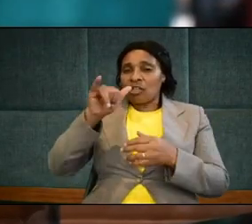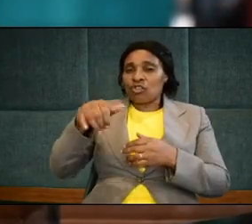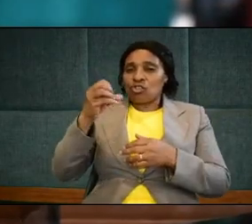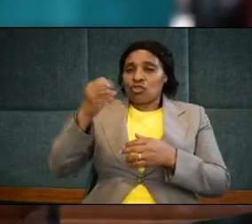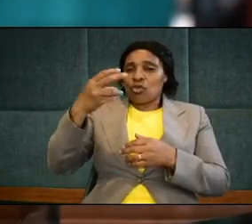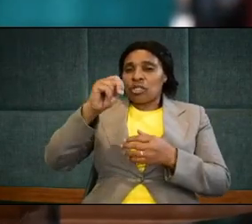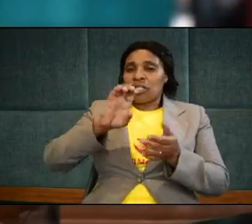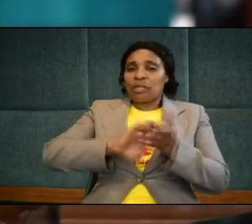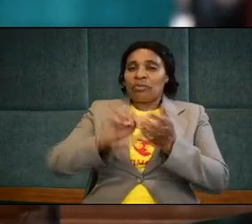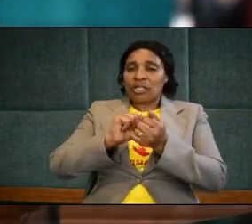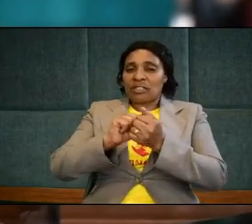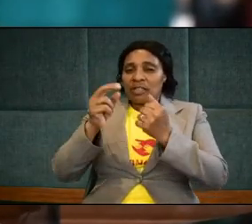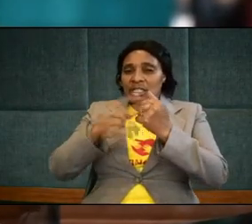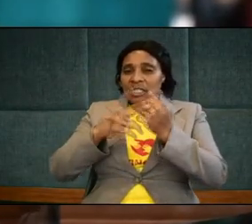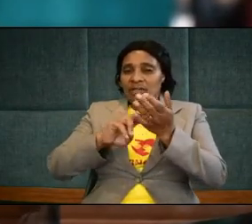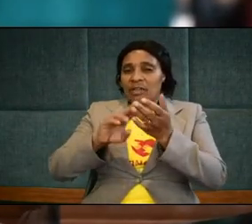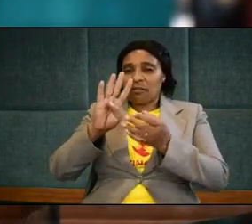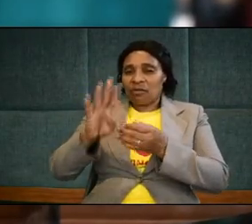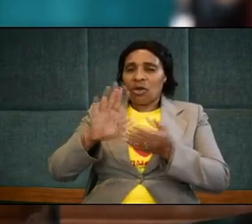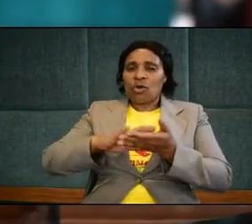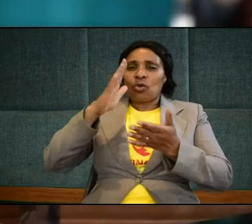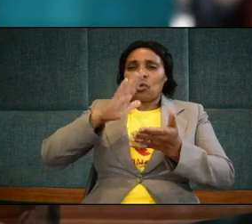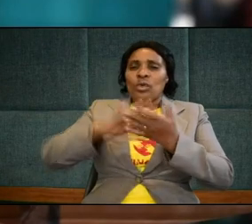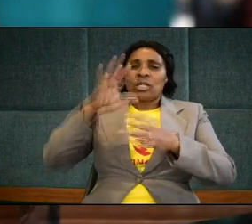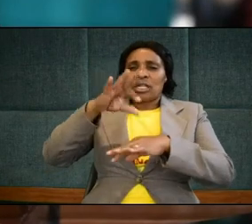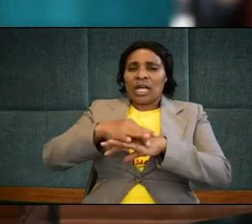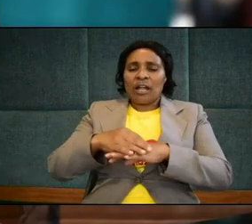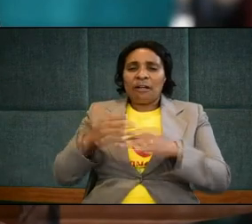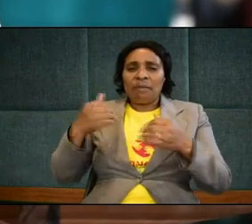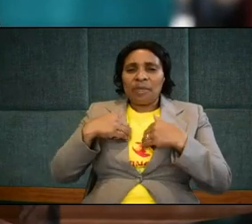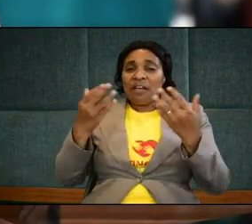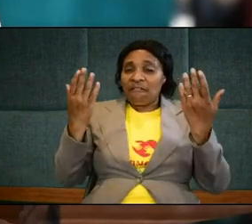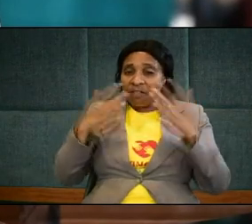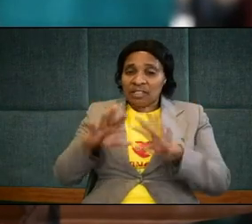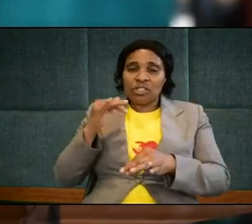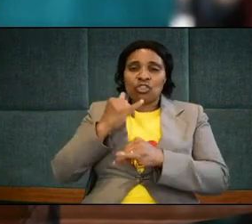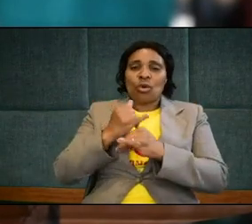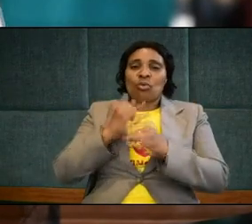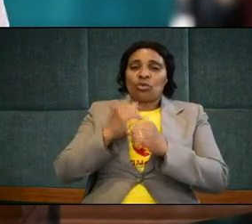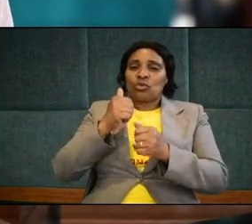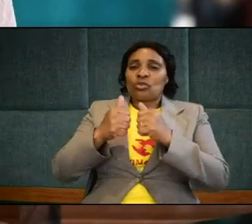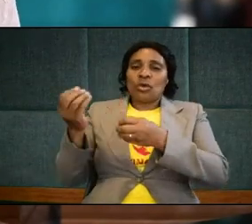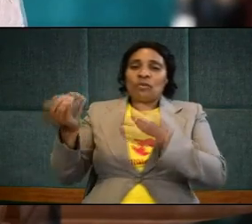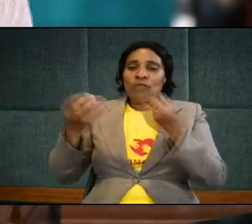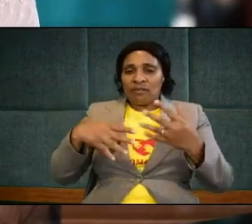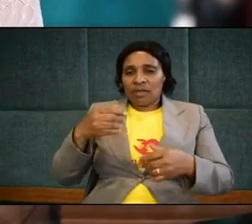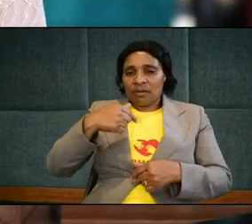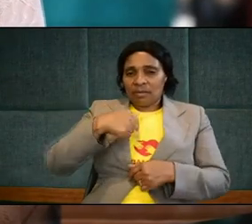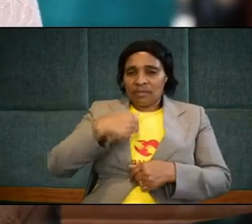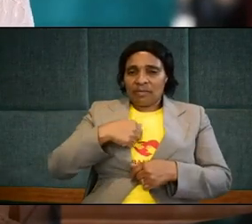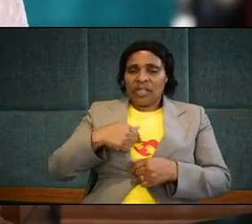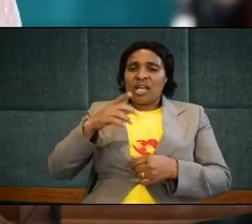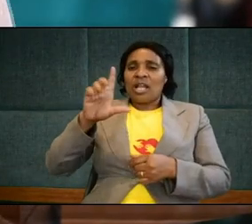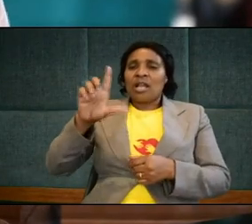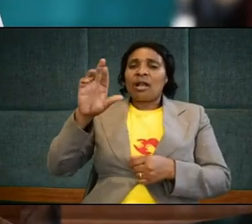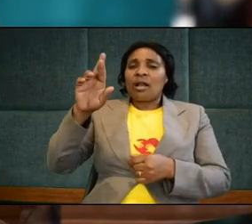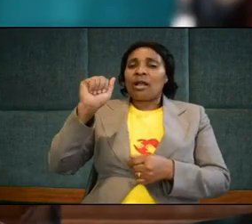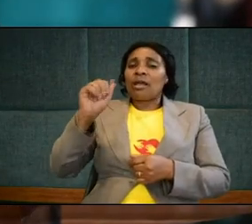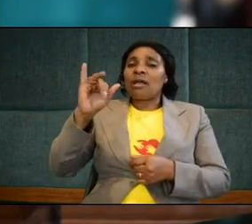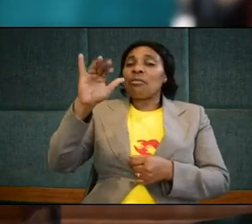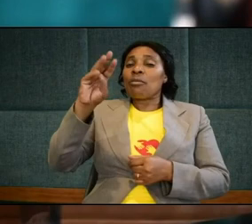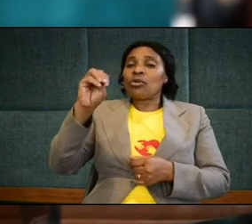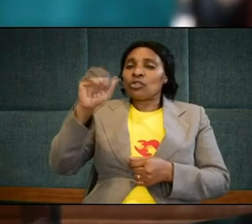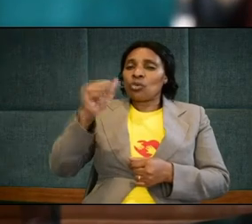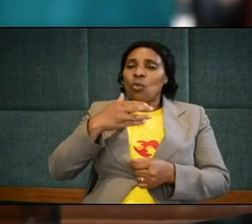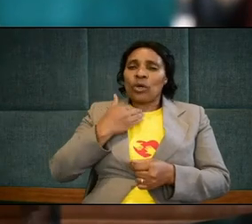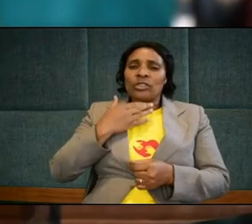and it says, "I have glorified you on the earth. I have finished the work which you have given to me." Ramos wanted to glorify God with